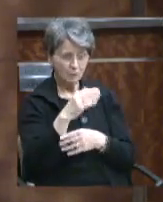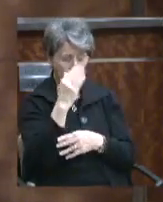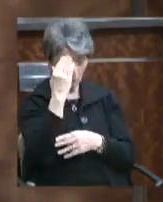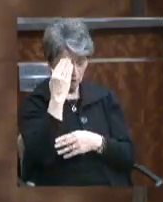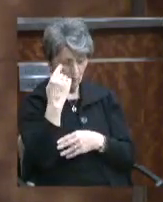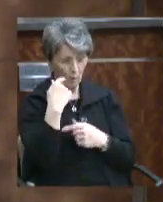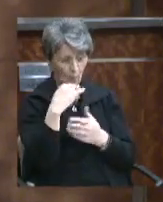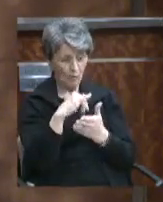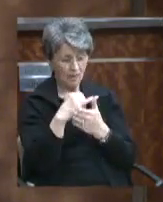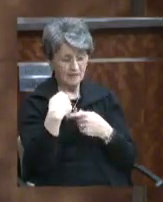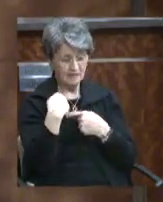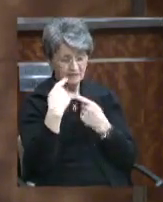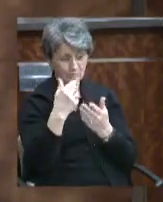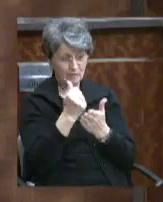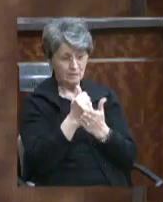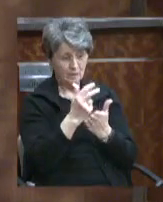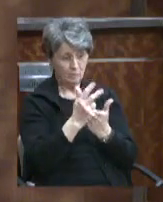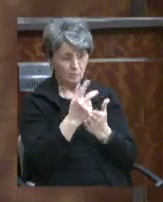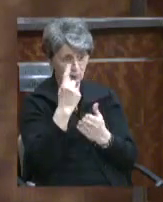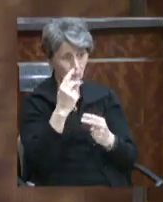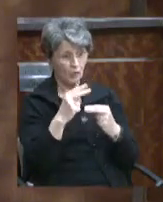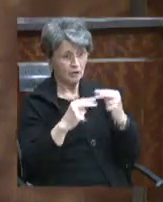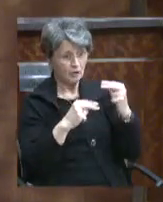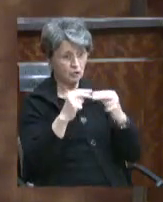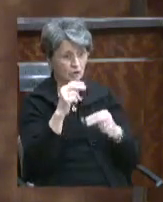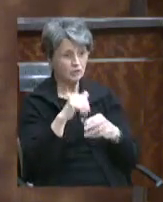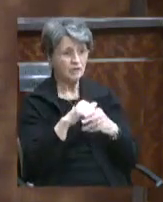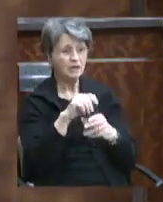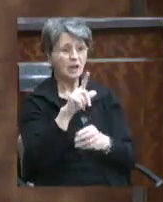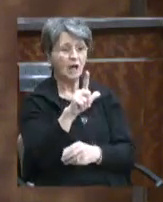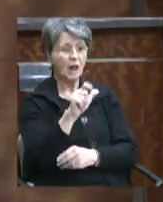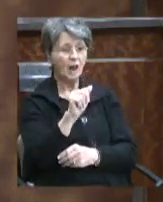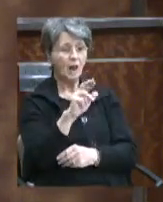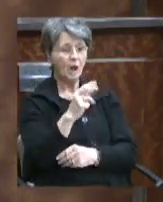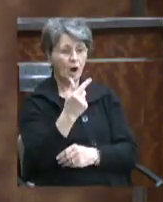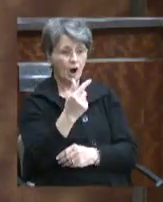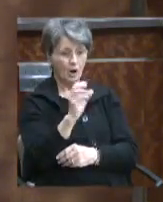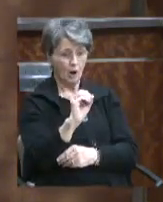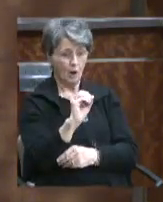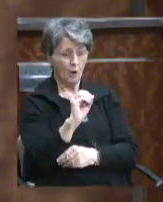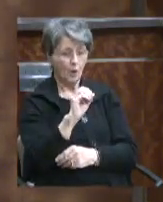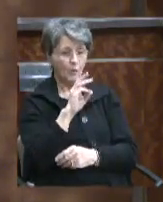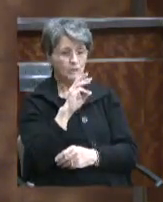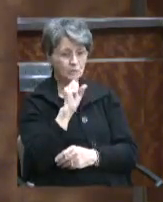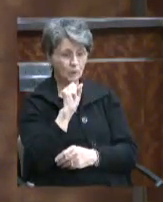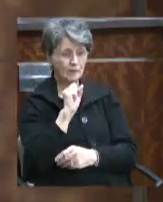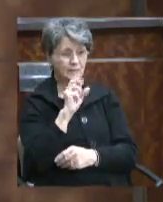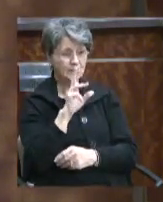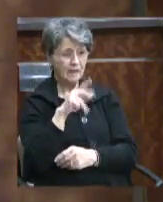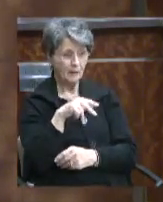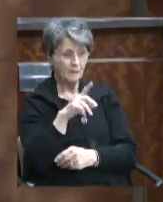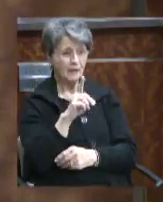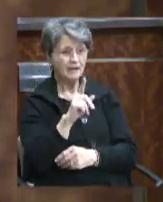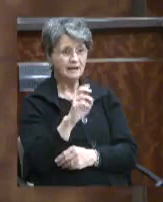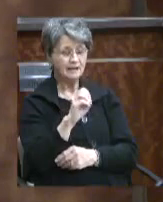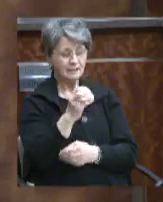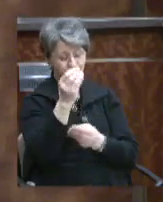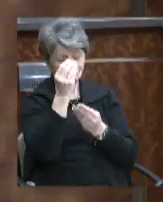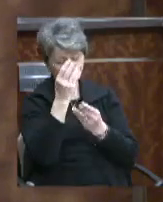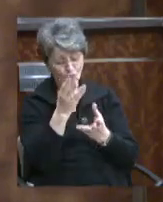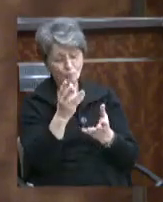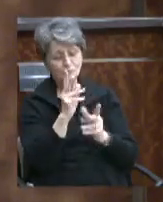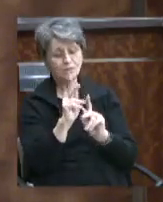for construction in Largo. This was an update to just let folks know exactly